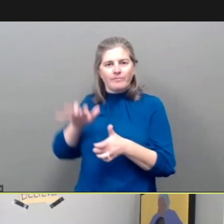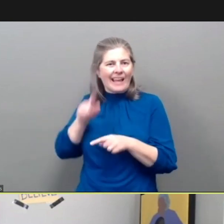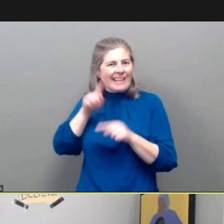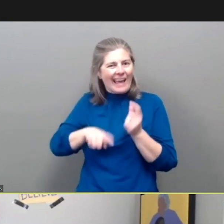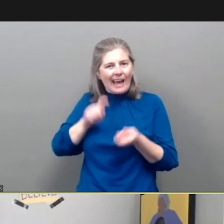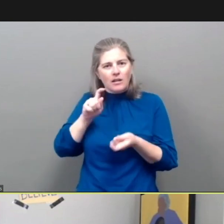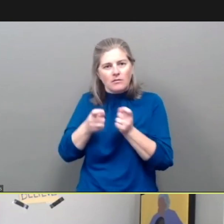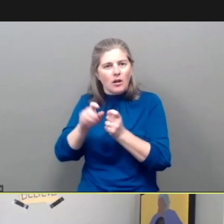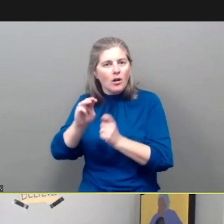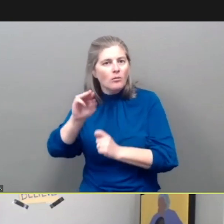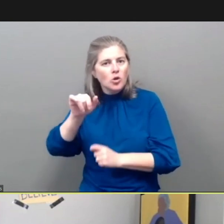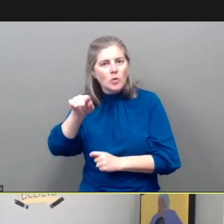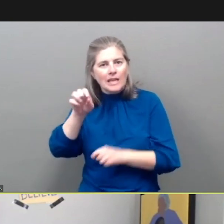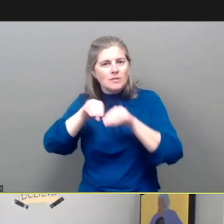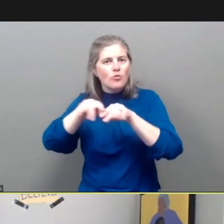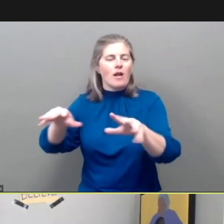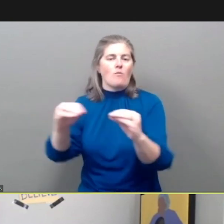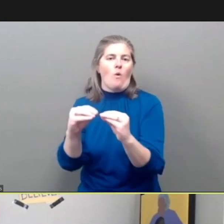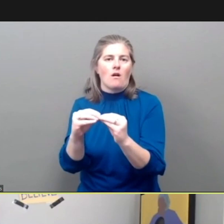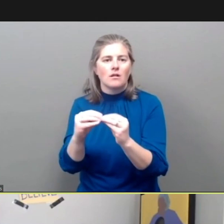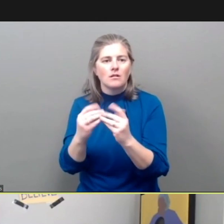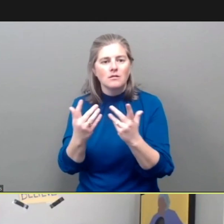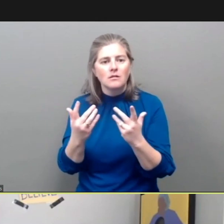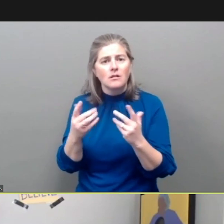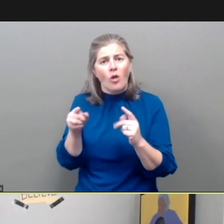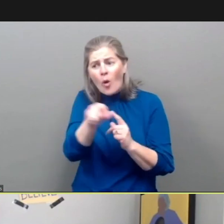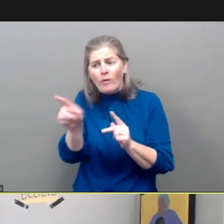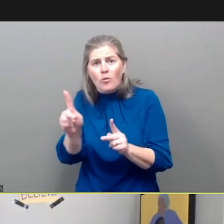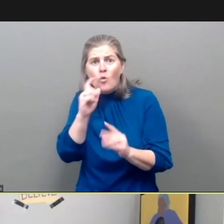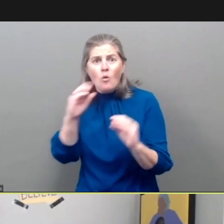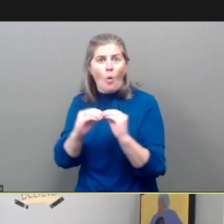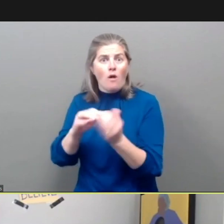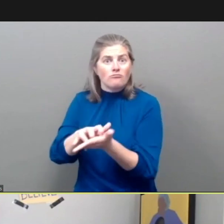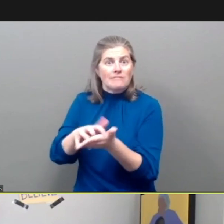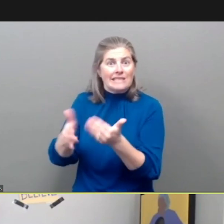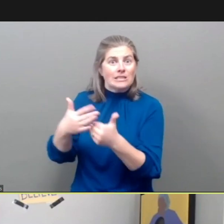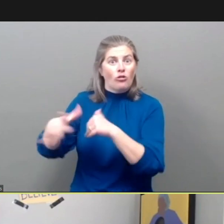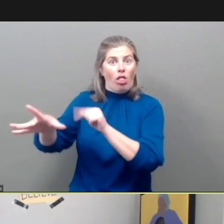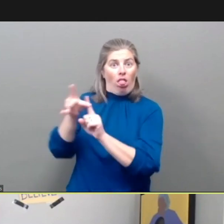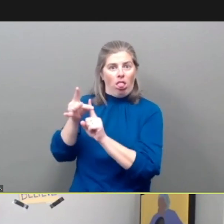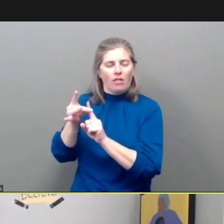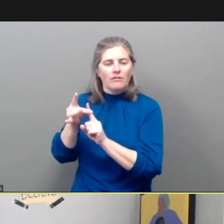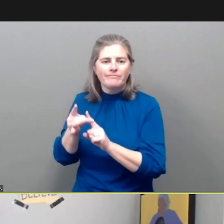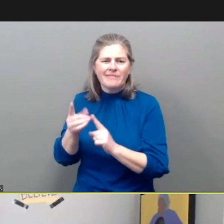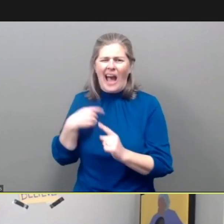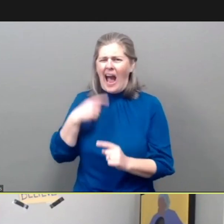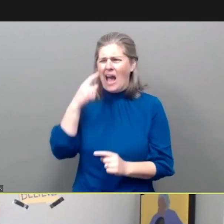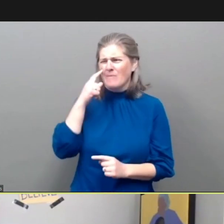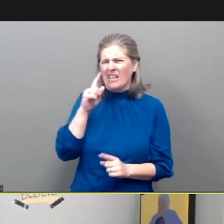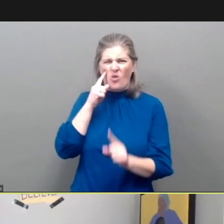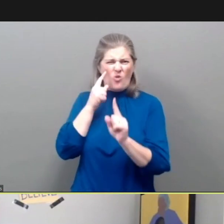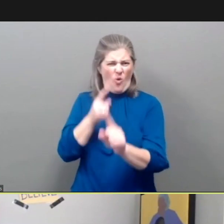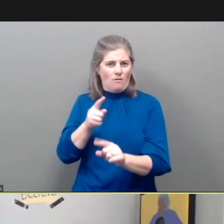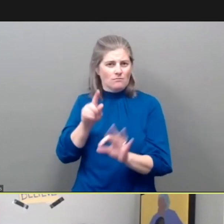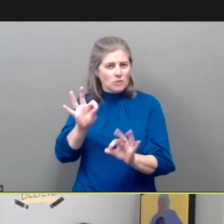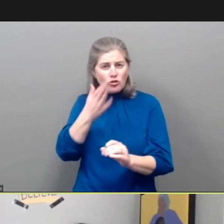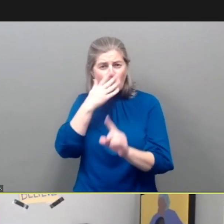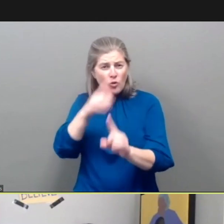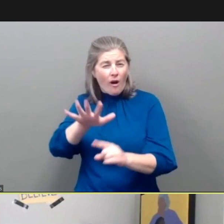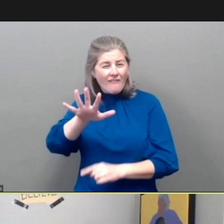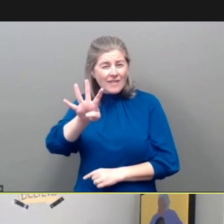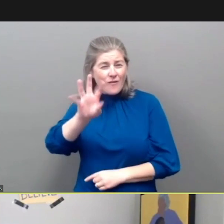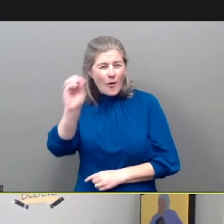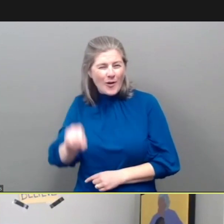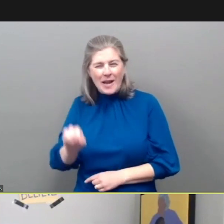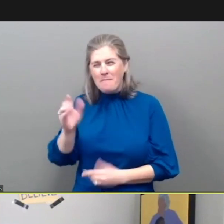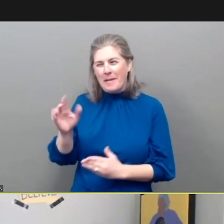and spread to people who are more vulnerable. So, yeah, so I'm thinking, I don't know, 54% would be a good goal. I don't know, David may